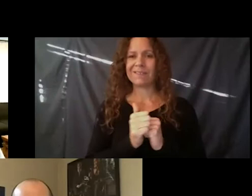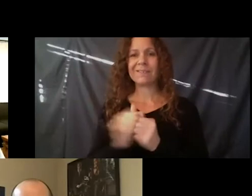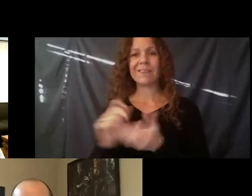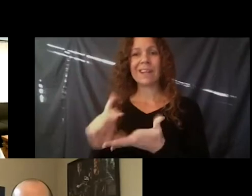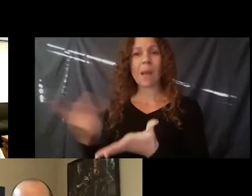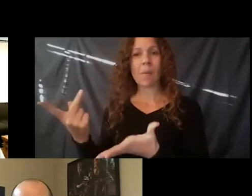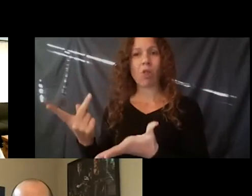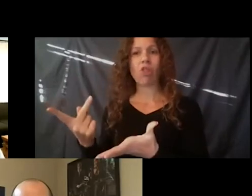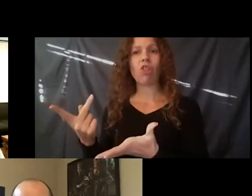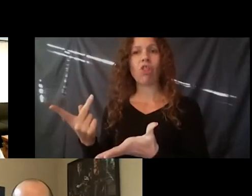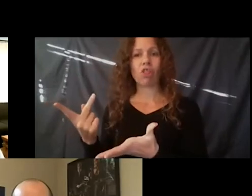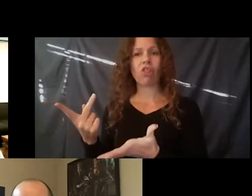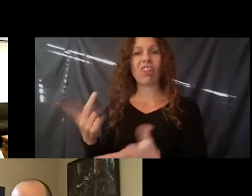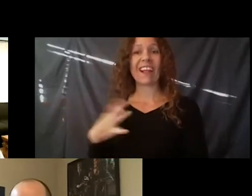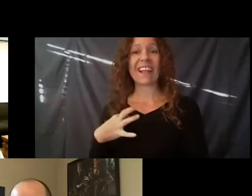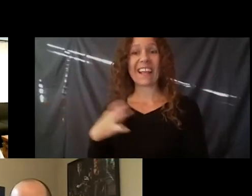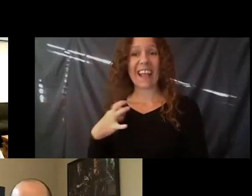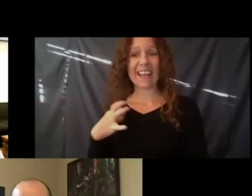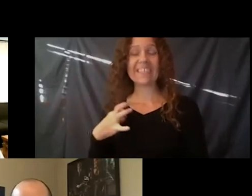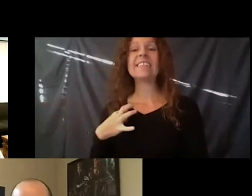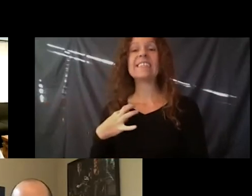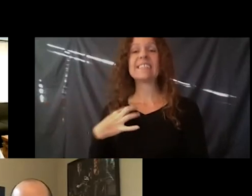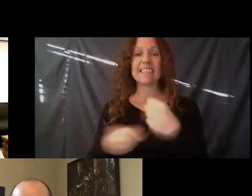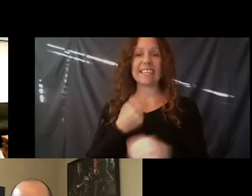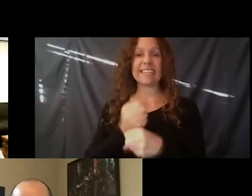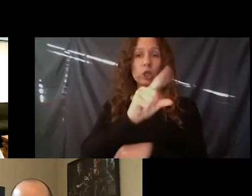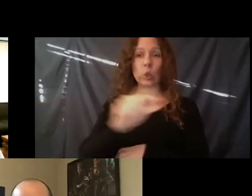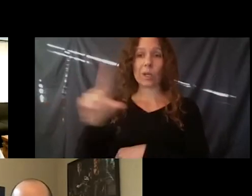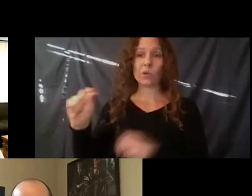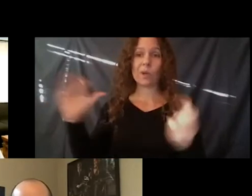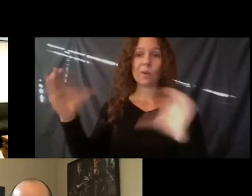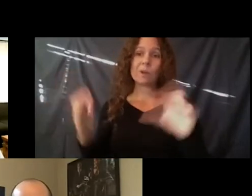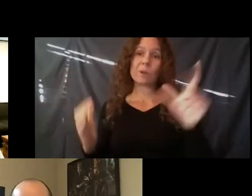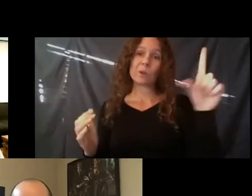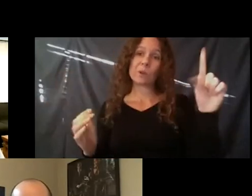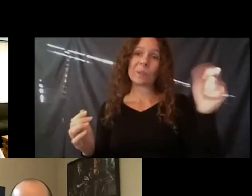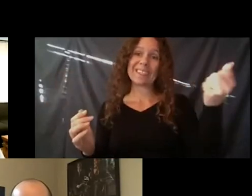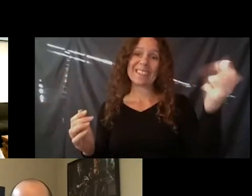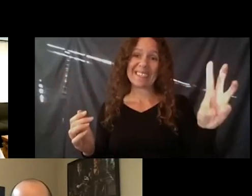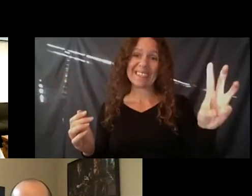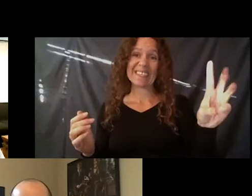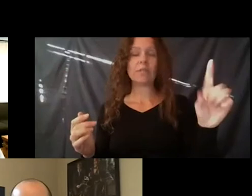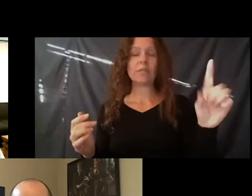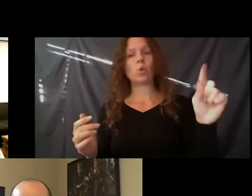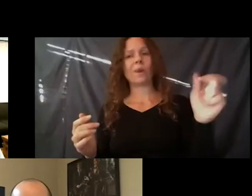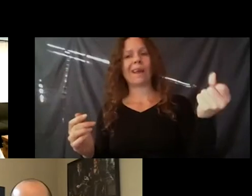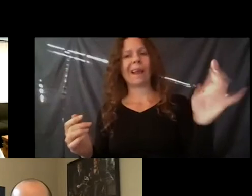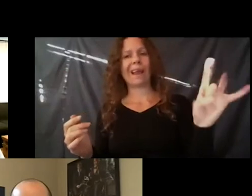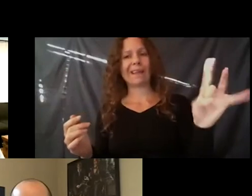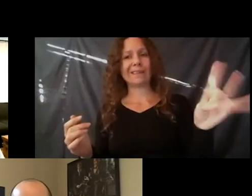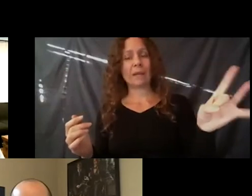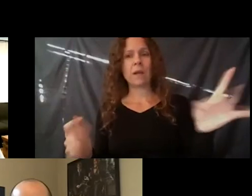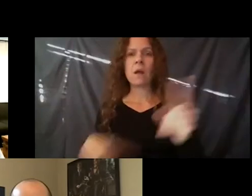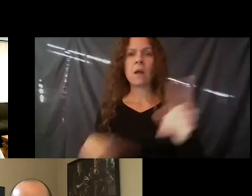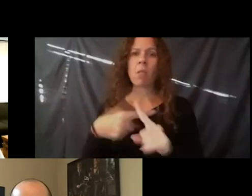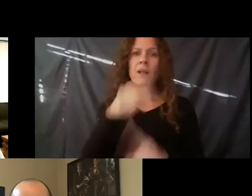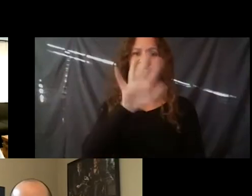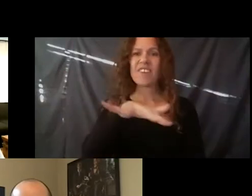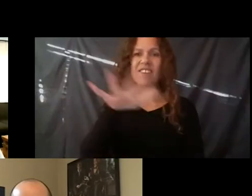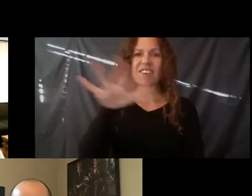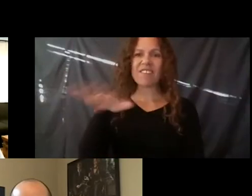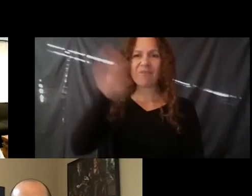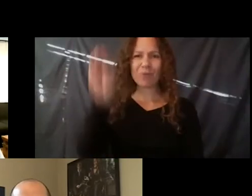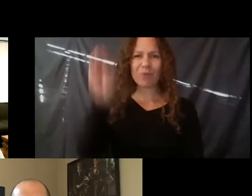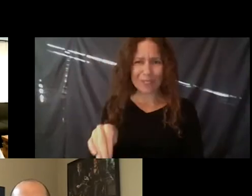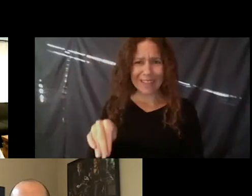candidates in 2020 versus 2016 or 2018. And we won 55% of